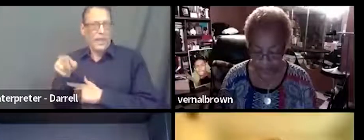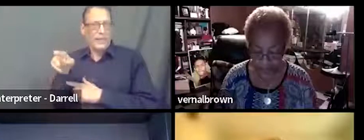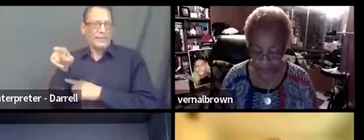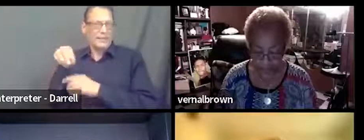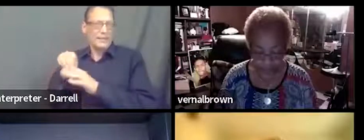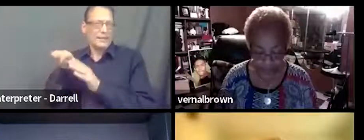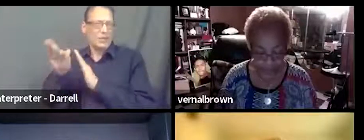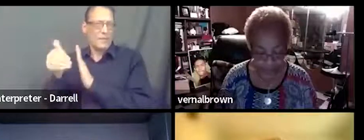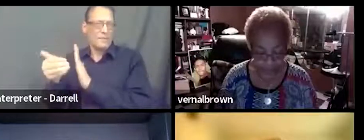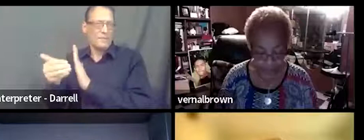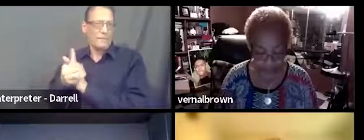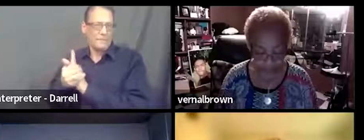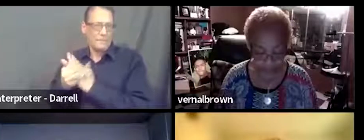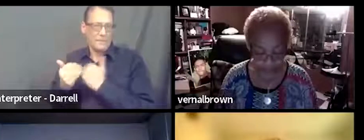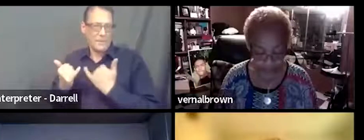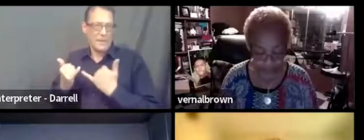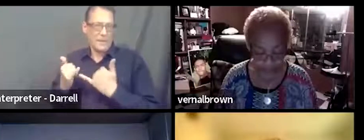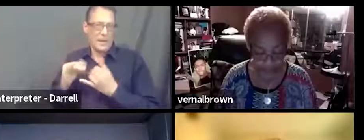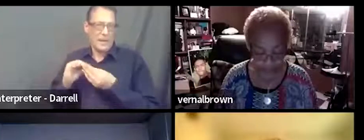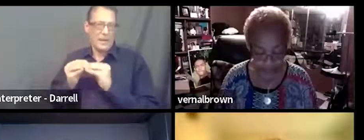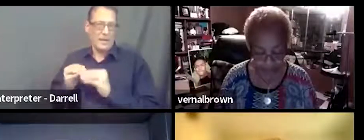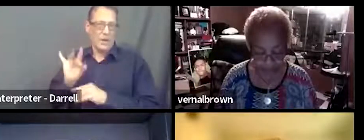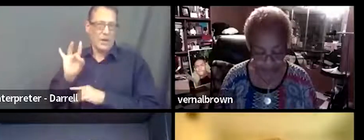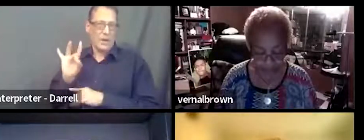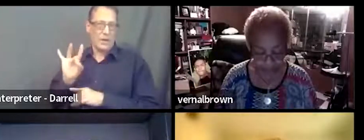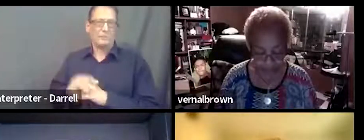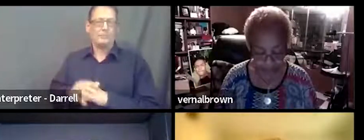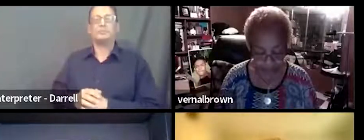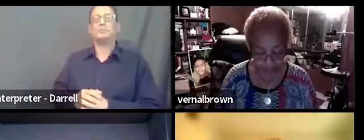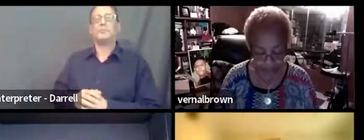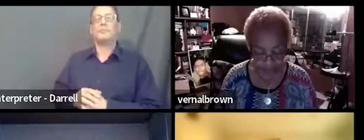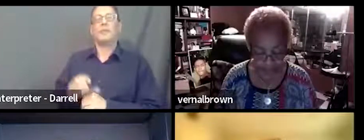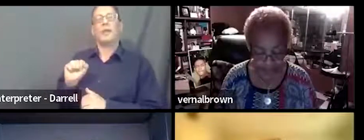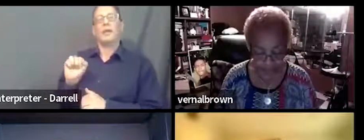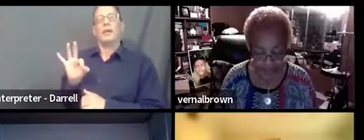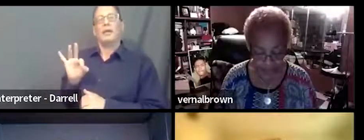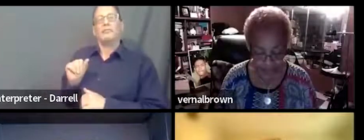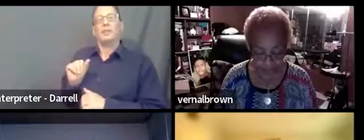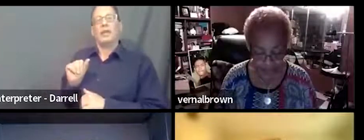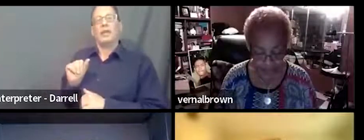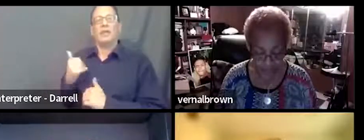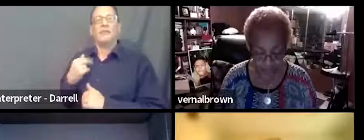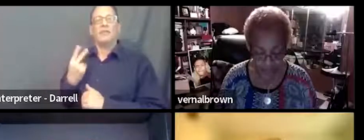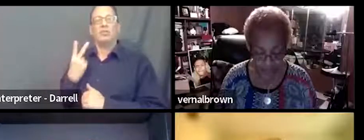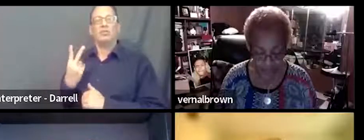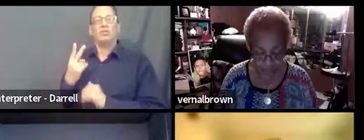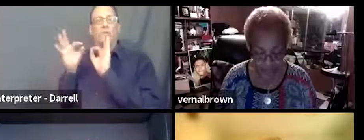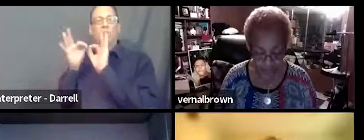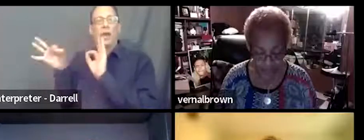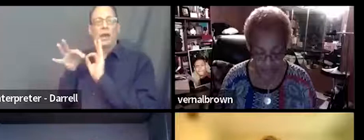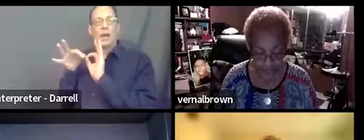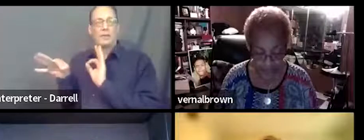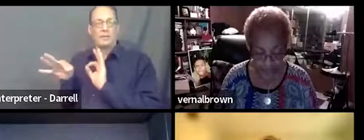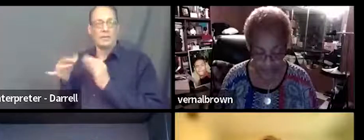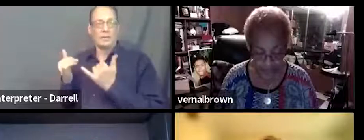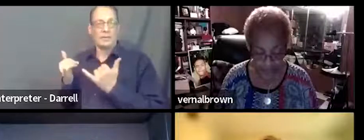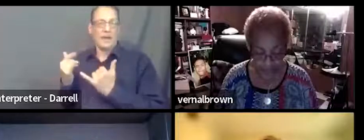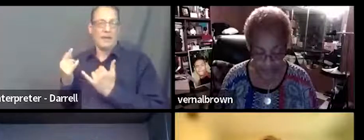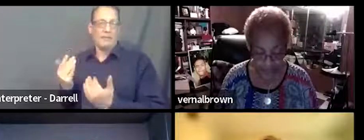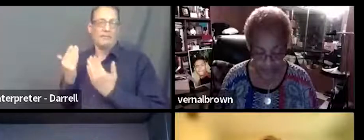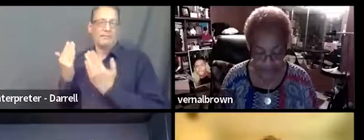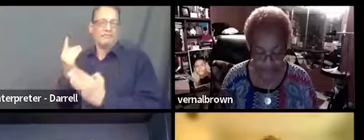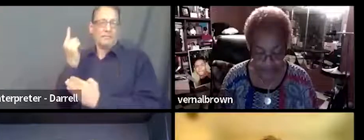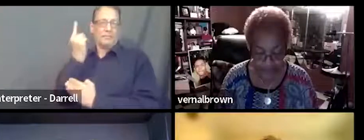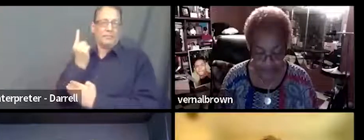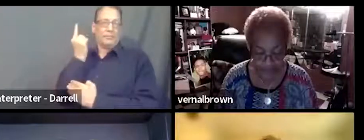today under item 8. The AFA committee is introducing two items on the consent agenda for consideration today with